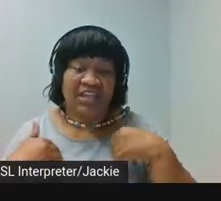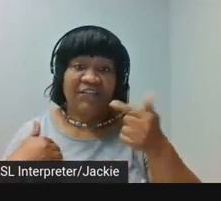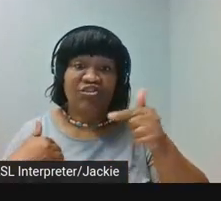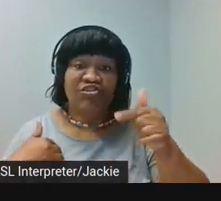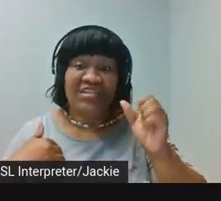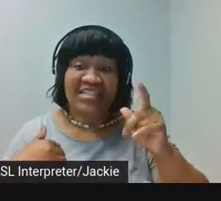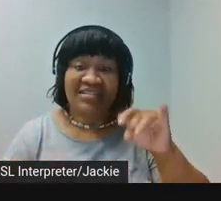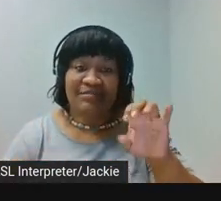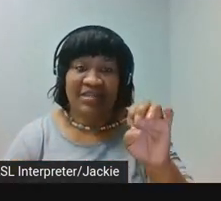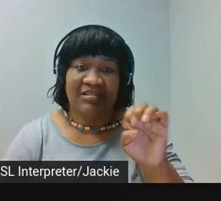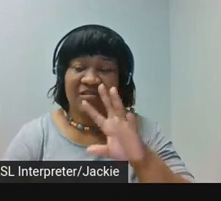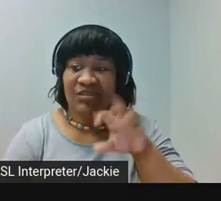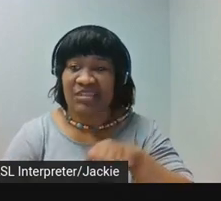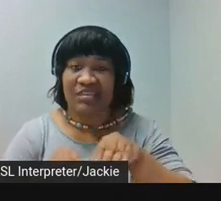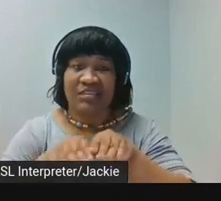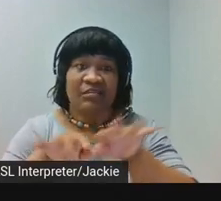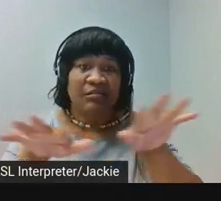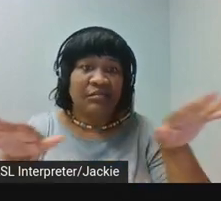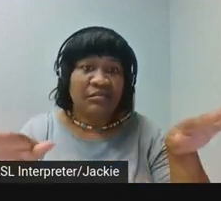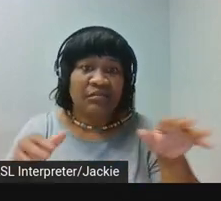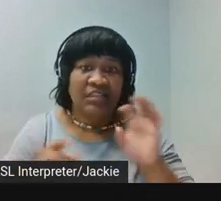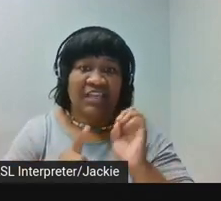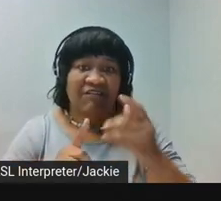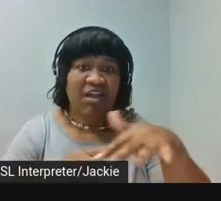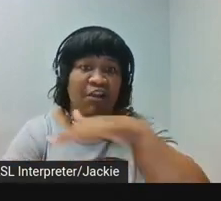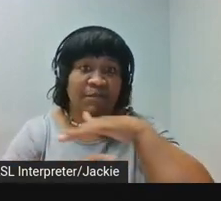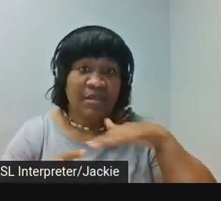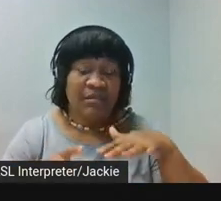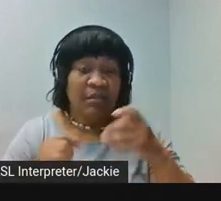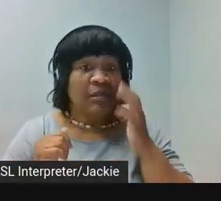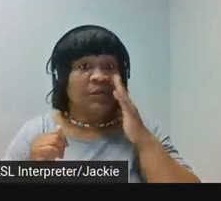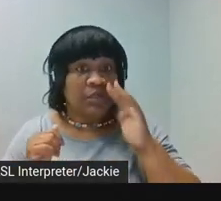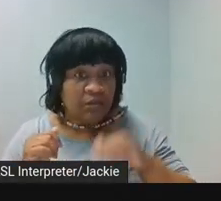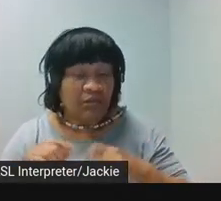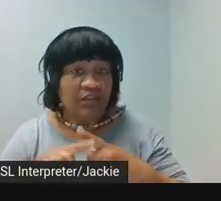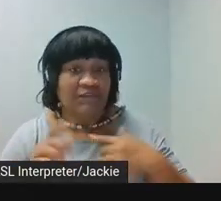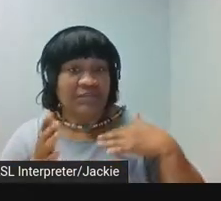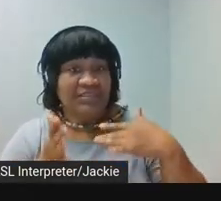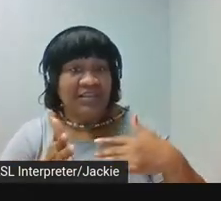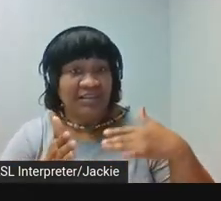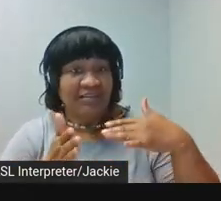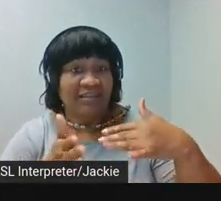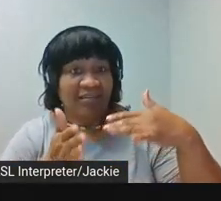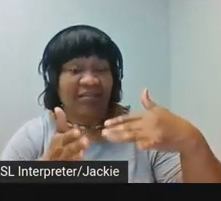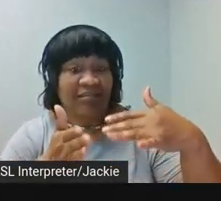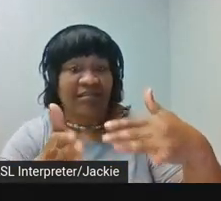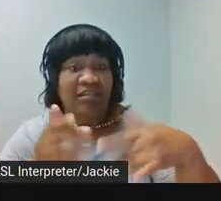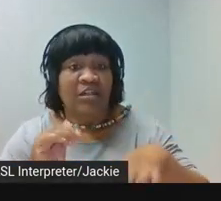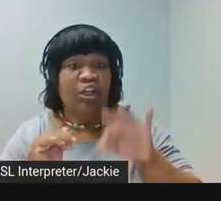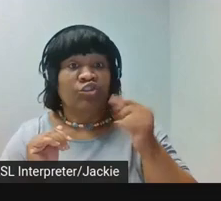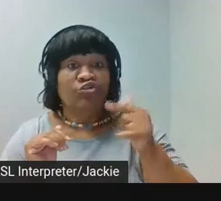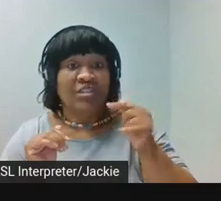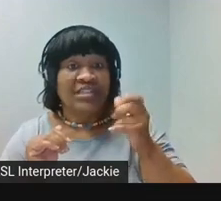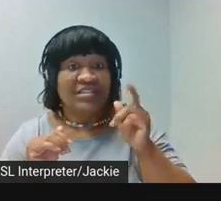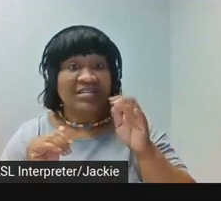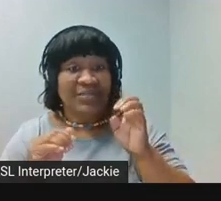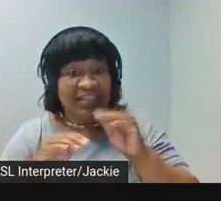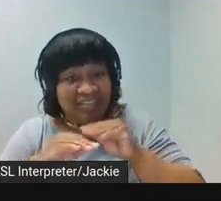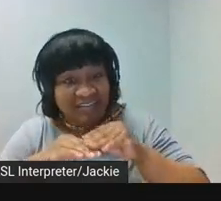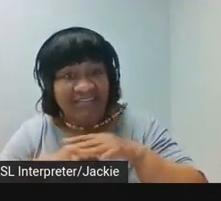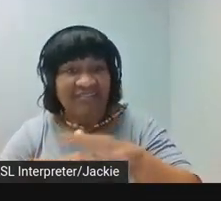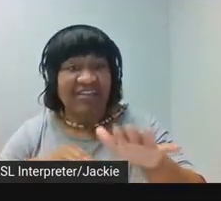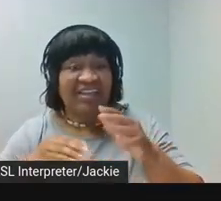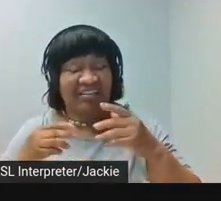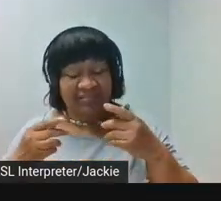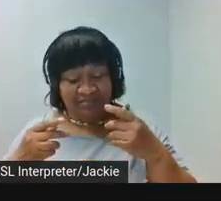spaces in these sprawled out environments. So we know from study after study that green space affects the human